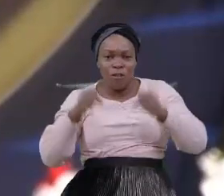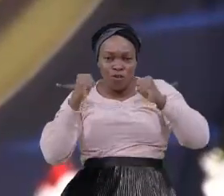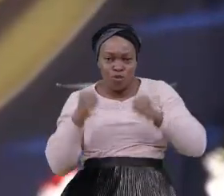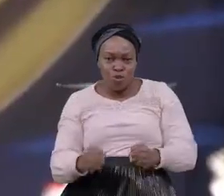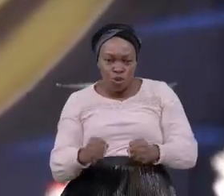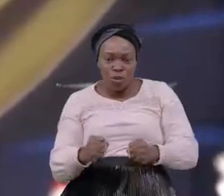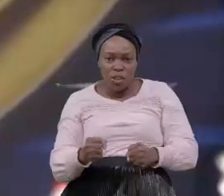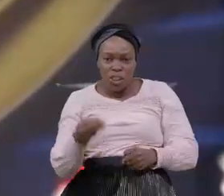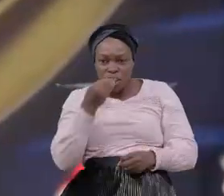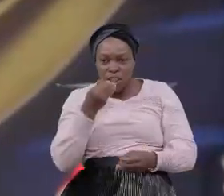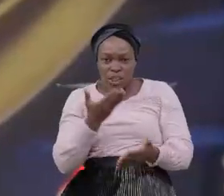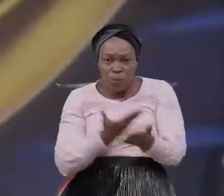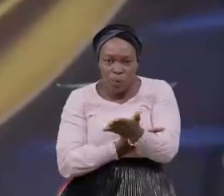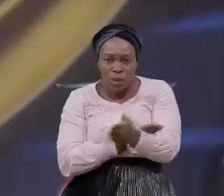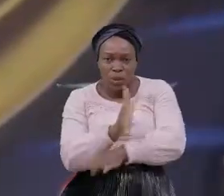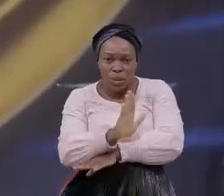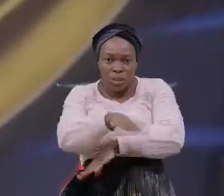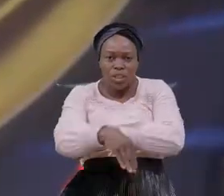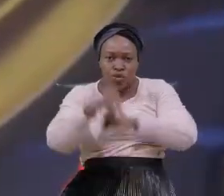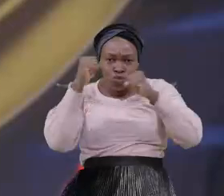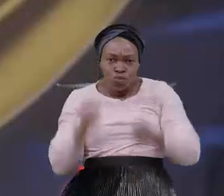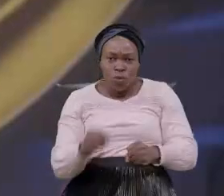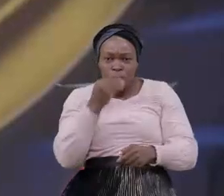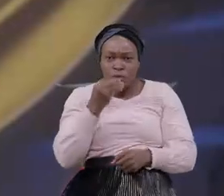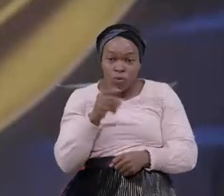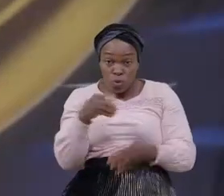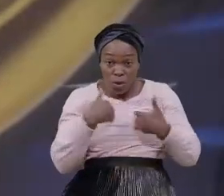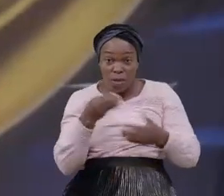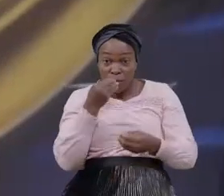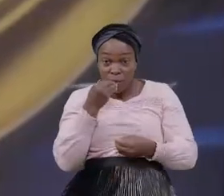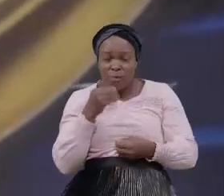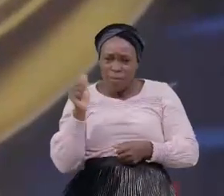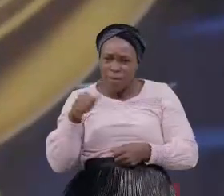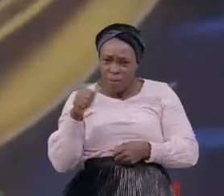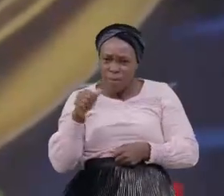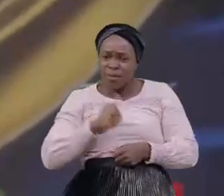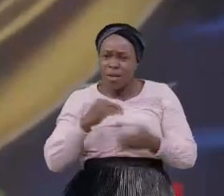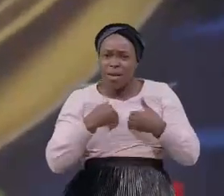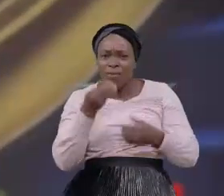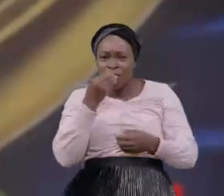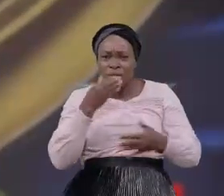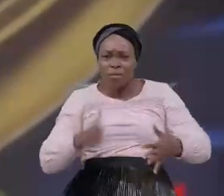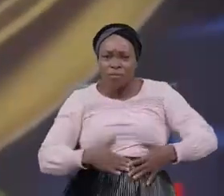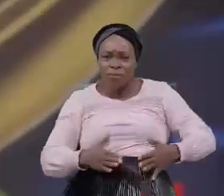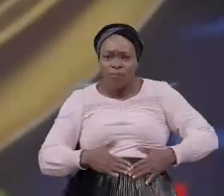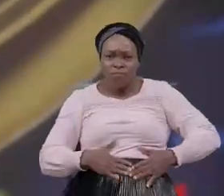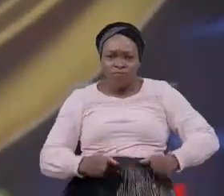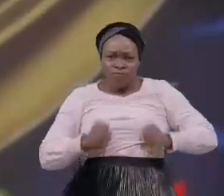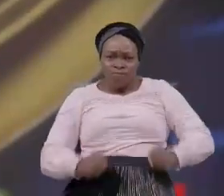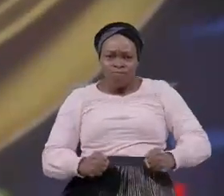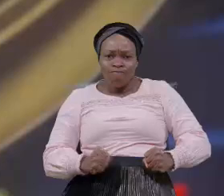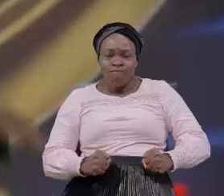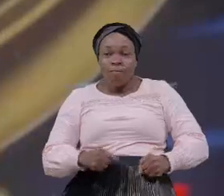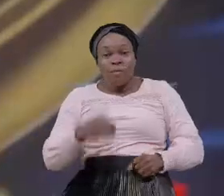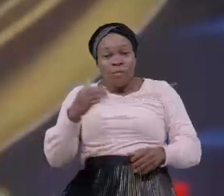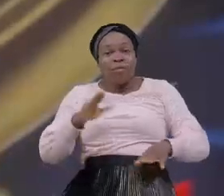evening. Have you eaten? Yes, I have eaten. Filled? Satisfied?